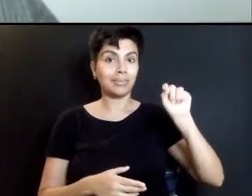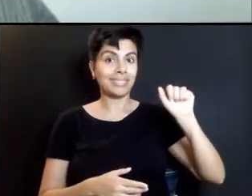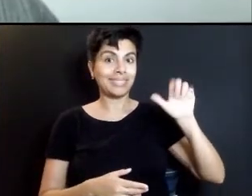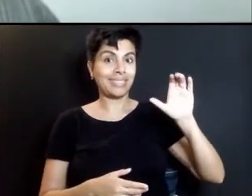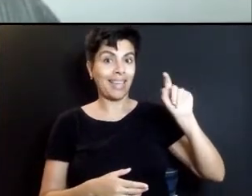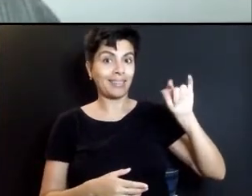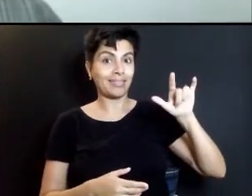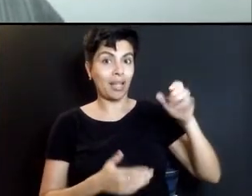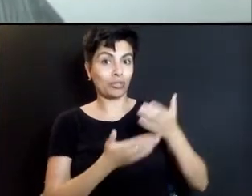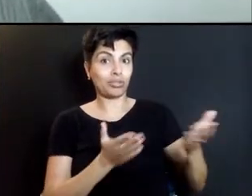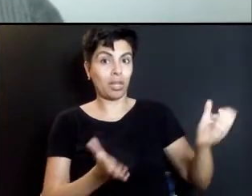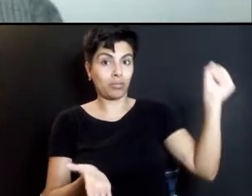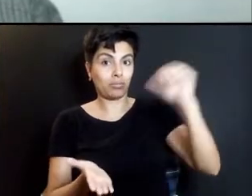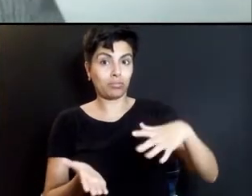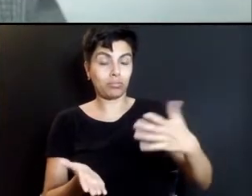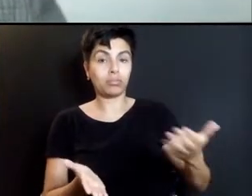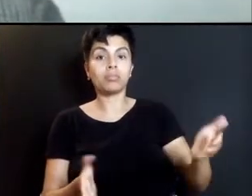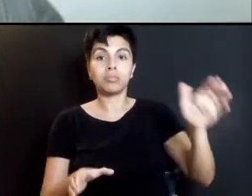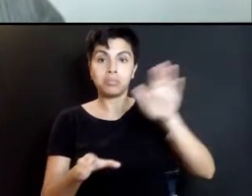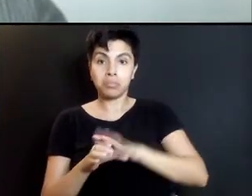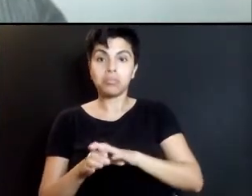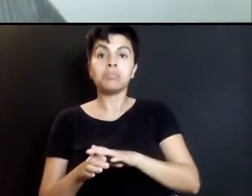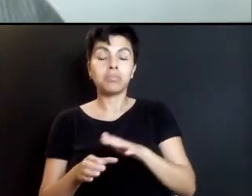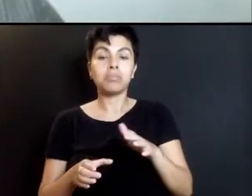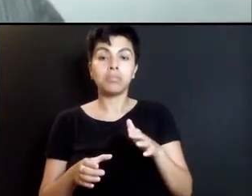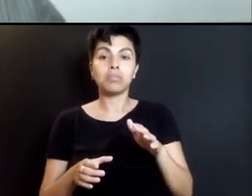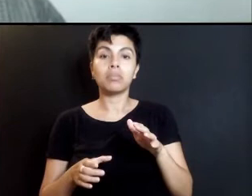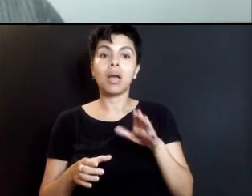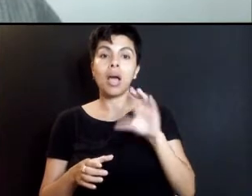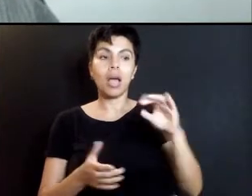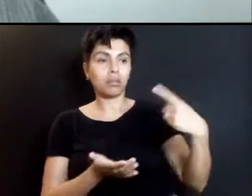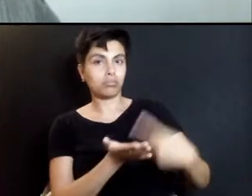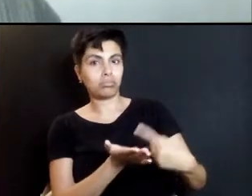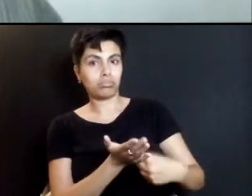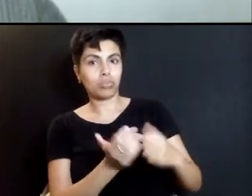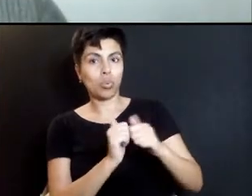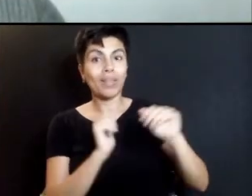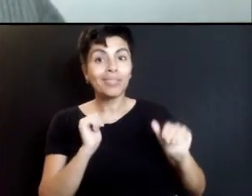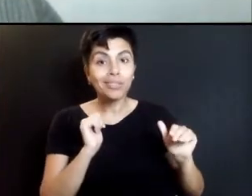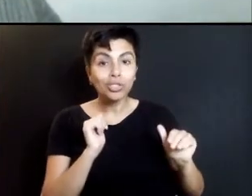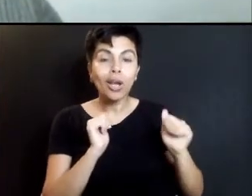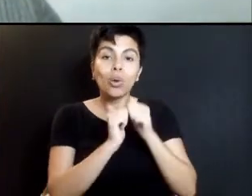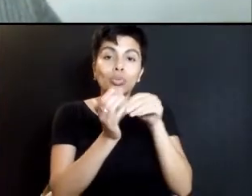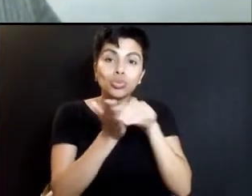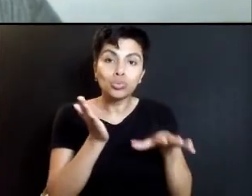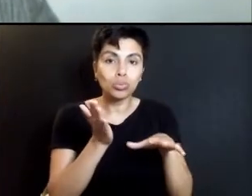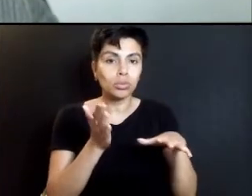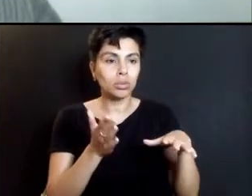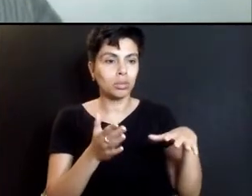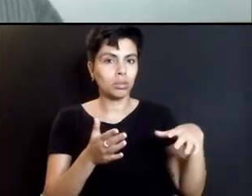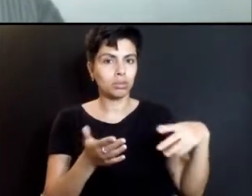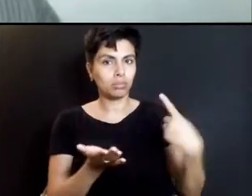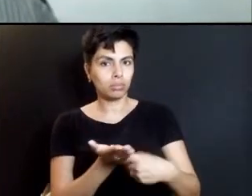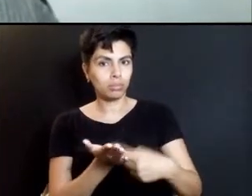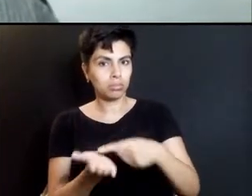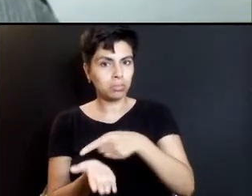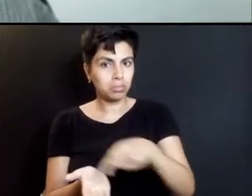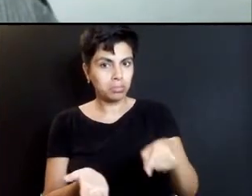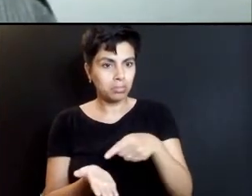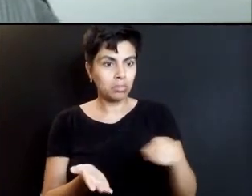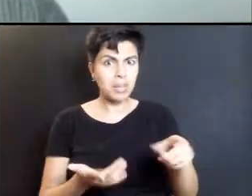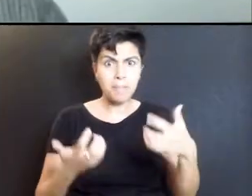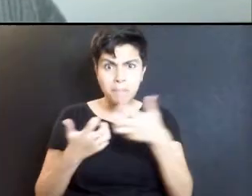into a box, and then talk with your child or student about those objects. Are they the same as